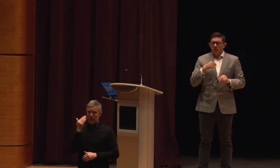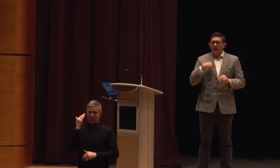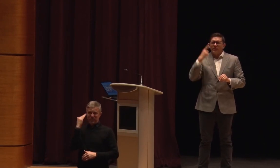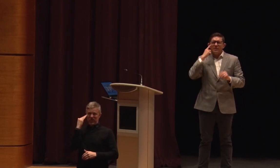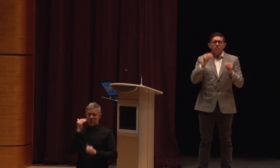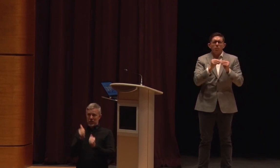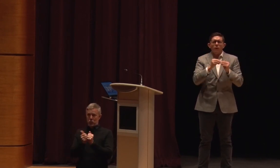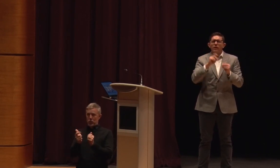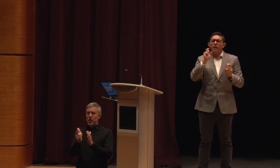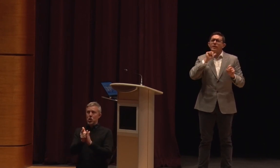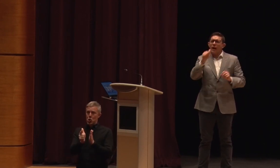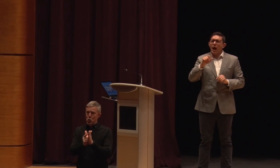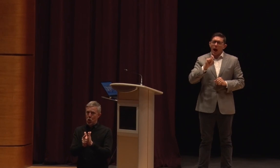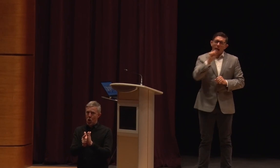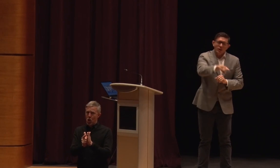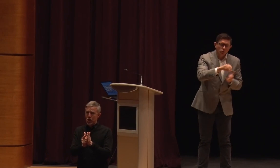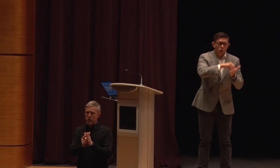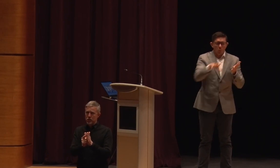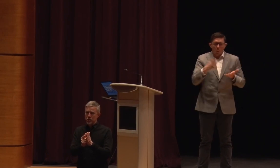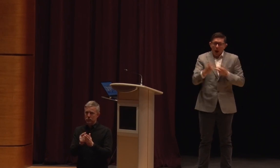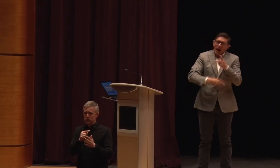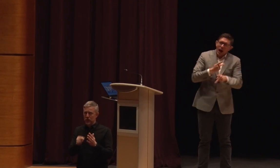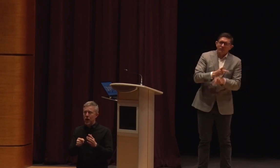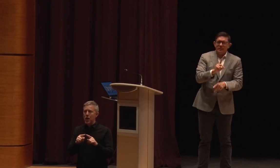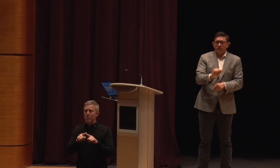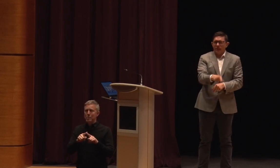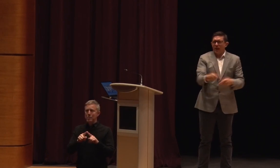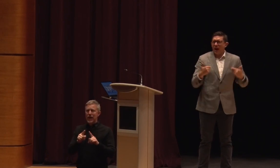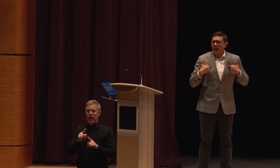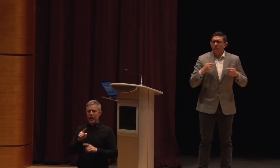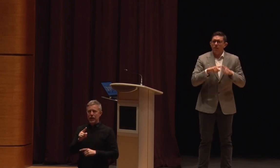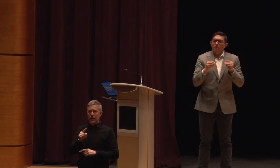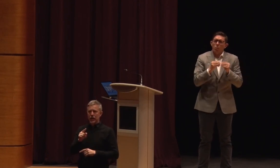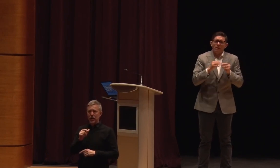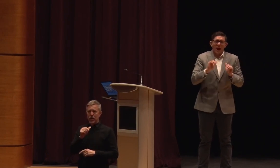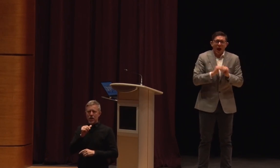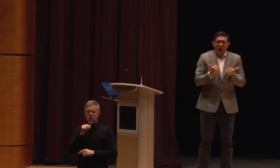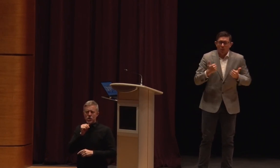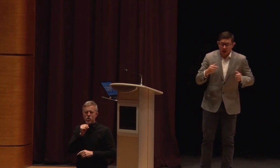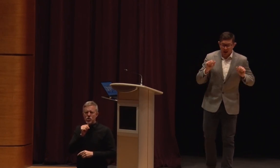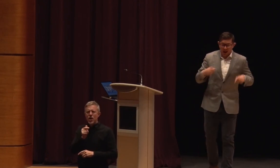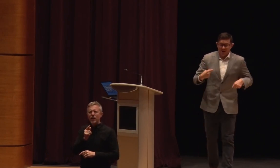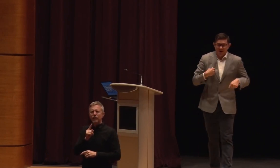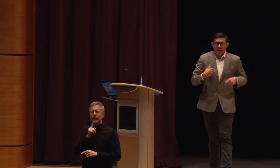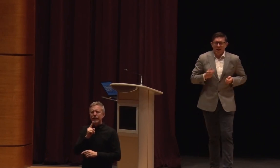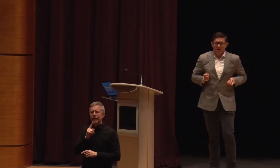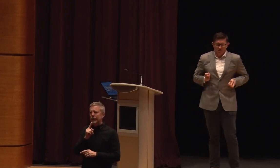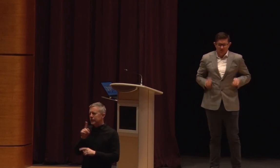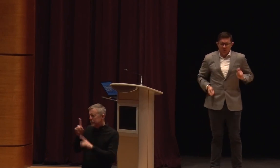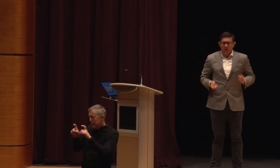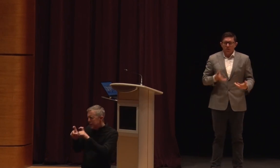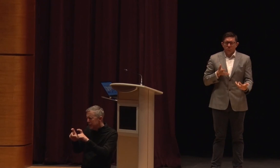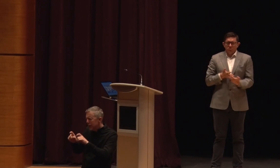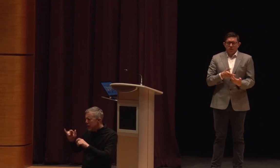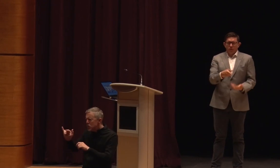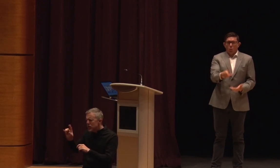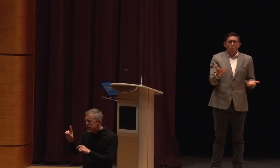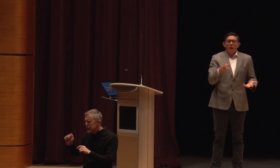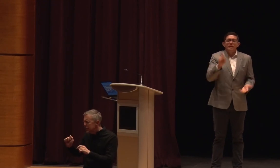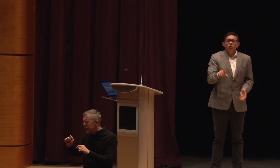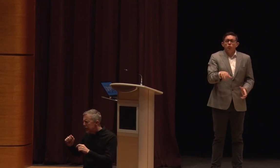obviously, but I think that it's more of not asking a student what kind of disability they have, but more of how can